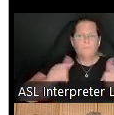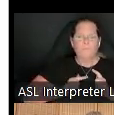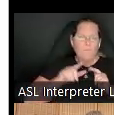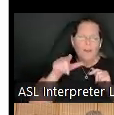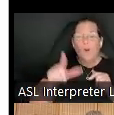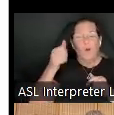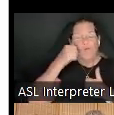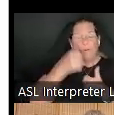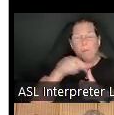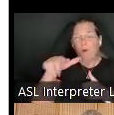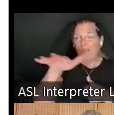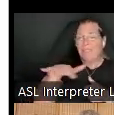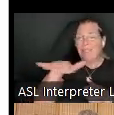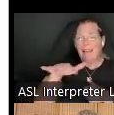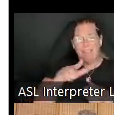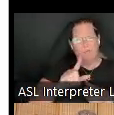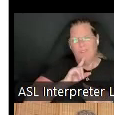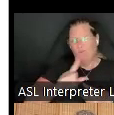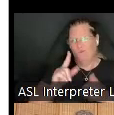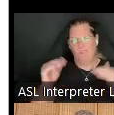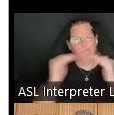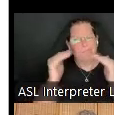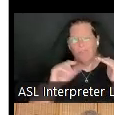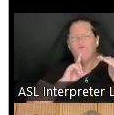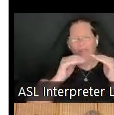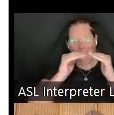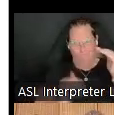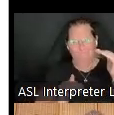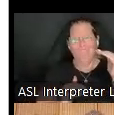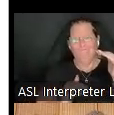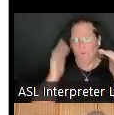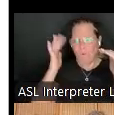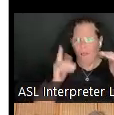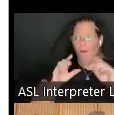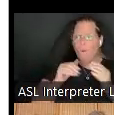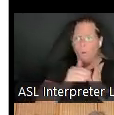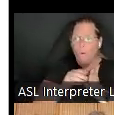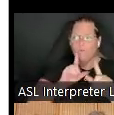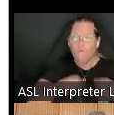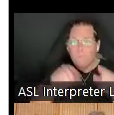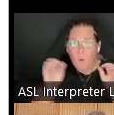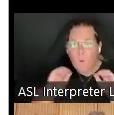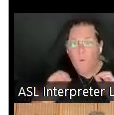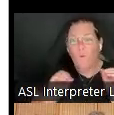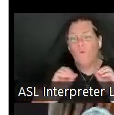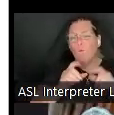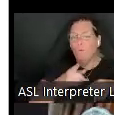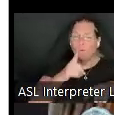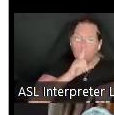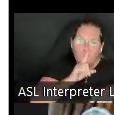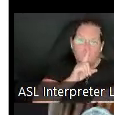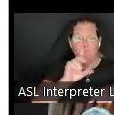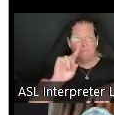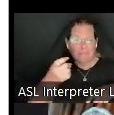before, with brain injury often going unreported, untreated, undiagnosed. You can go